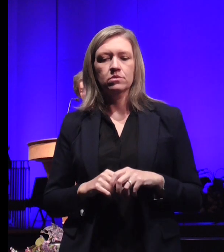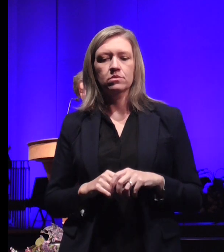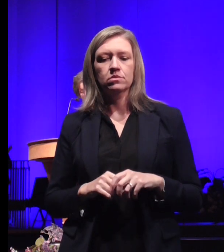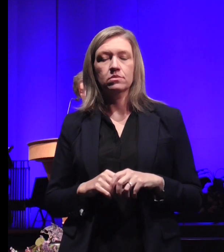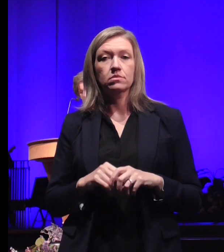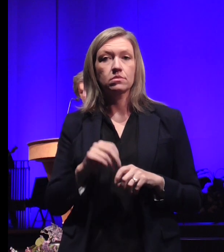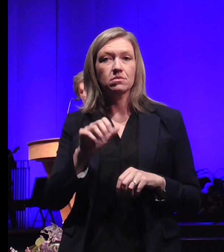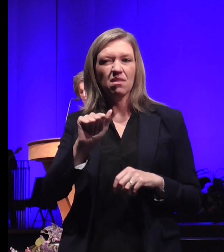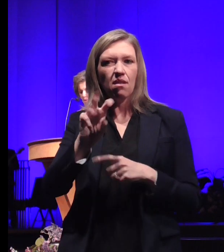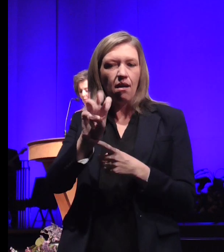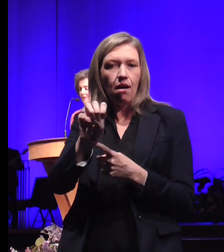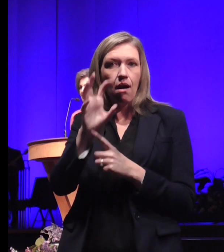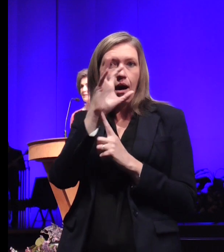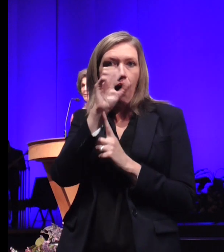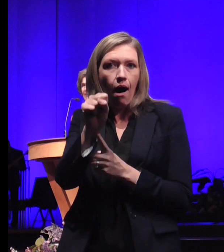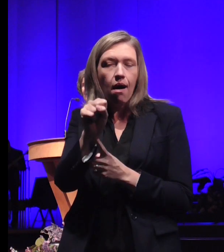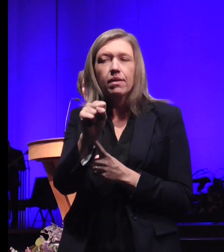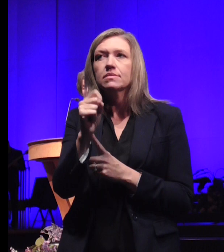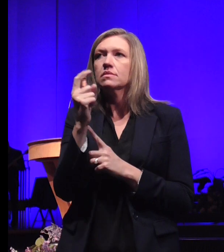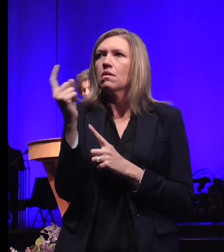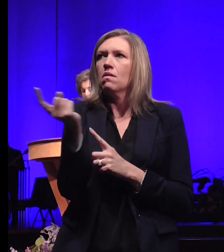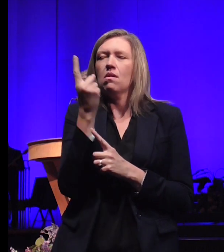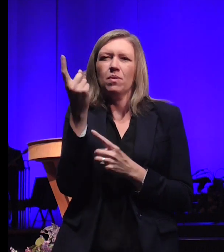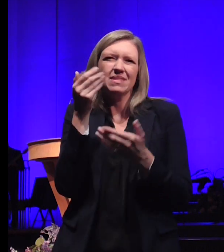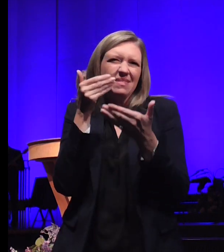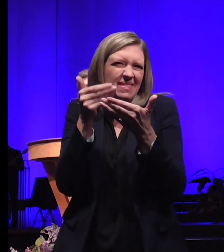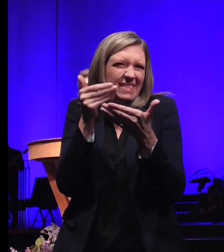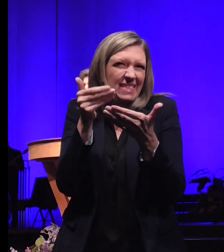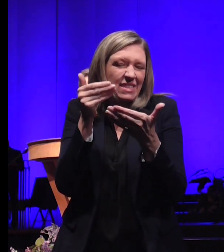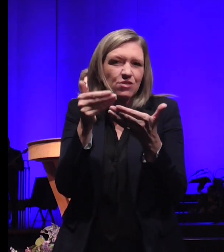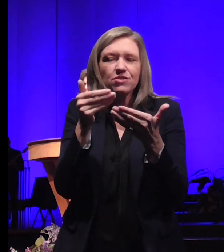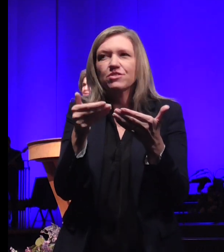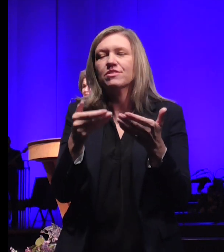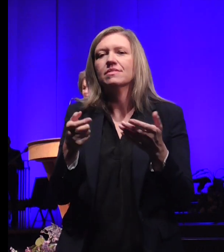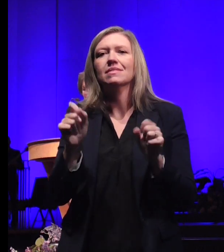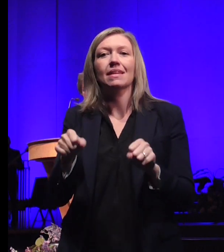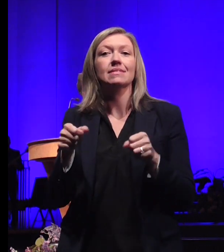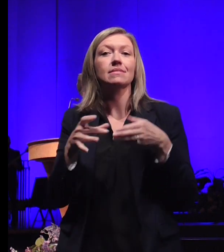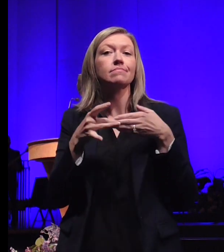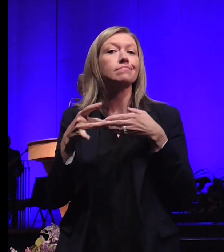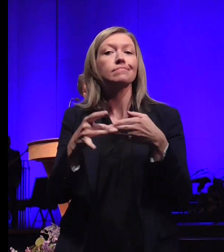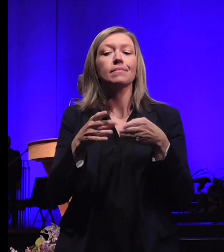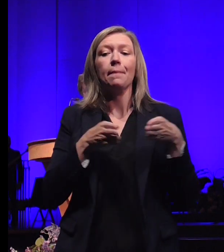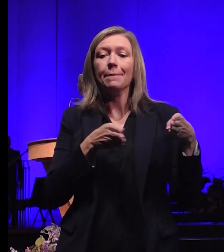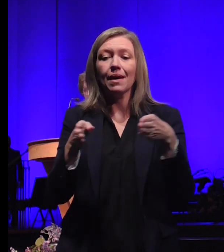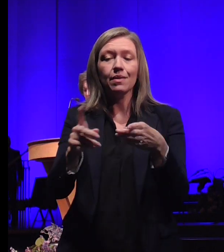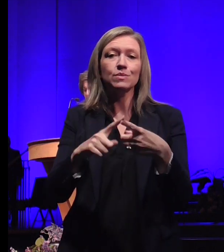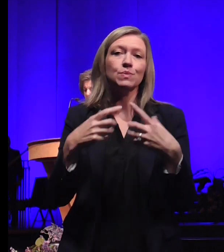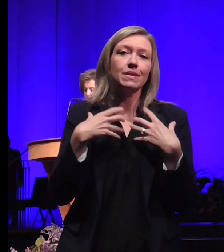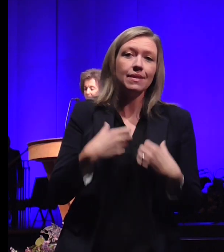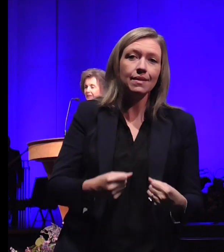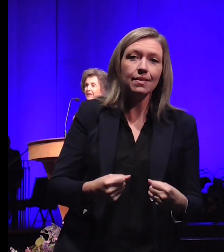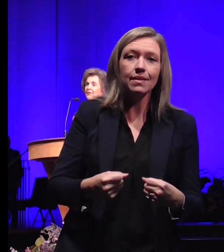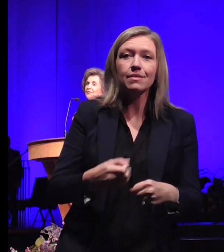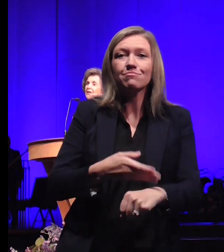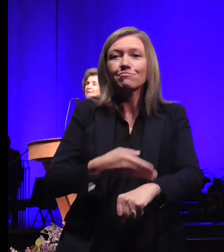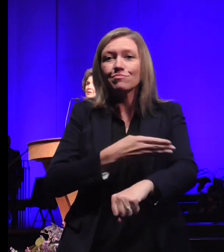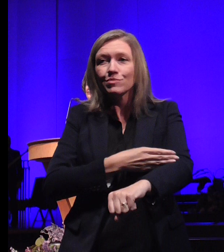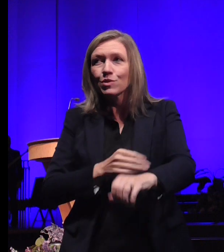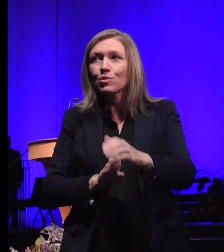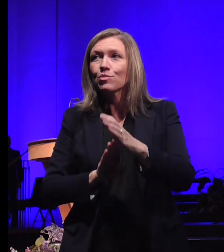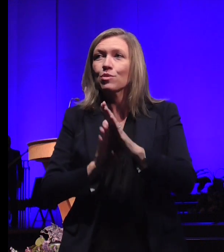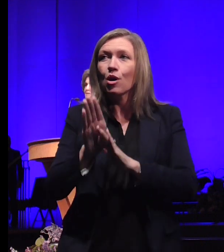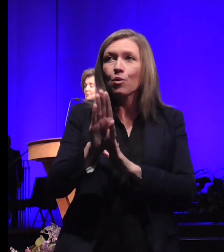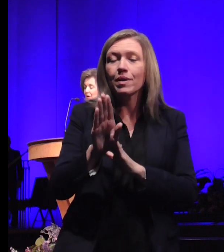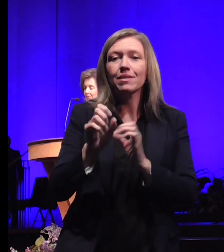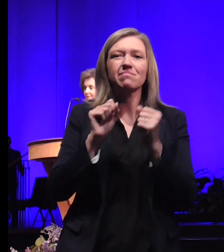awe is almost always nearby and is a pathway to healing and growing in the face